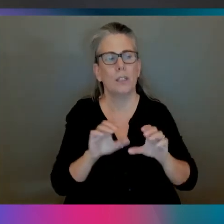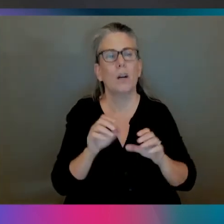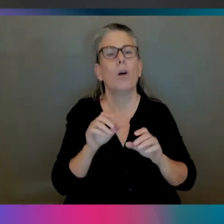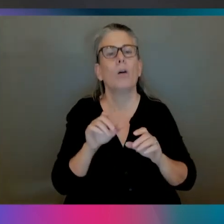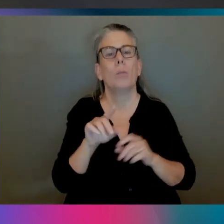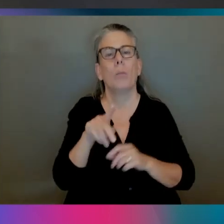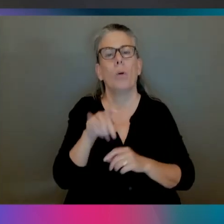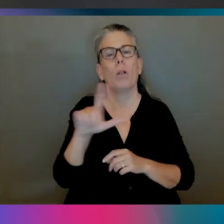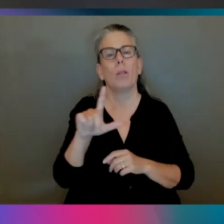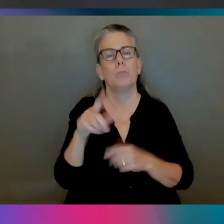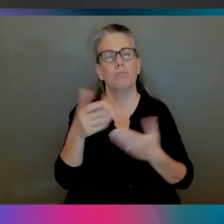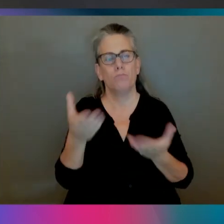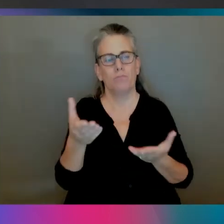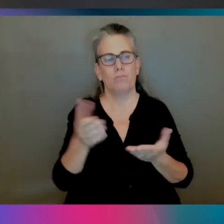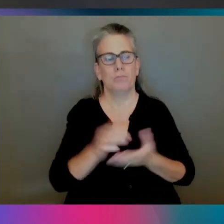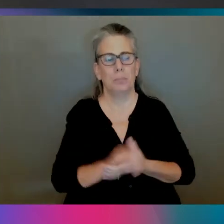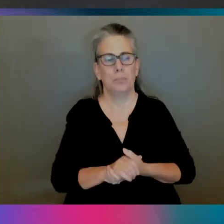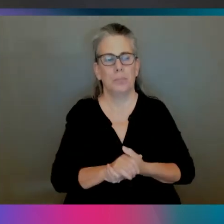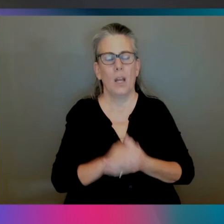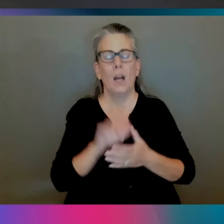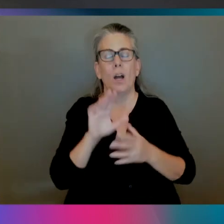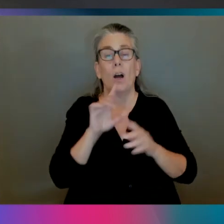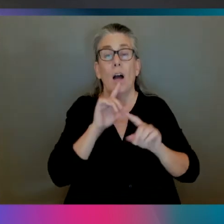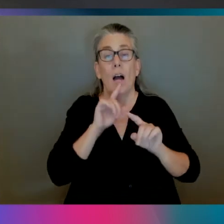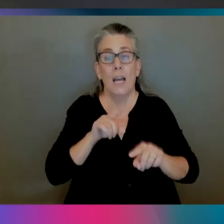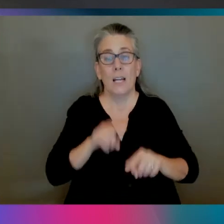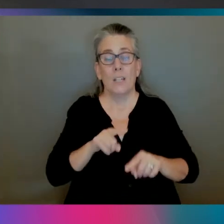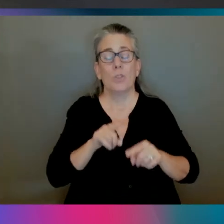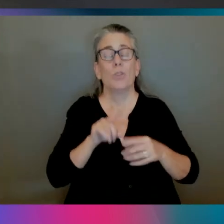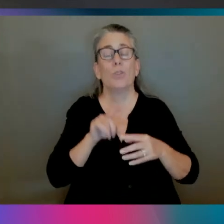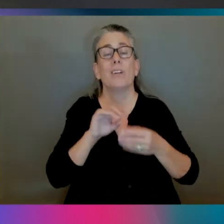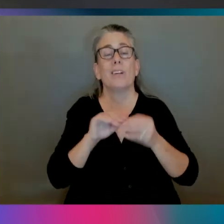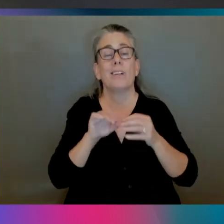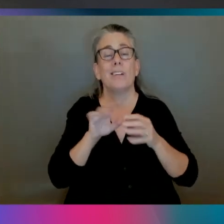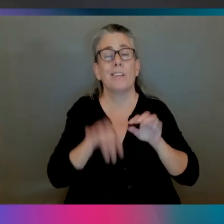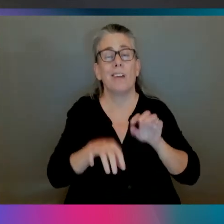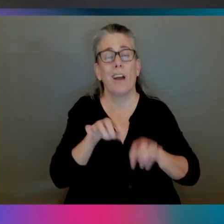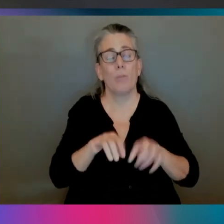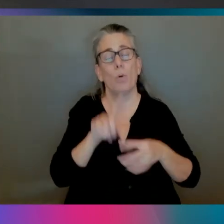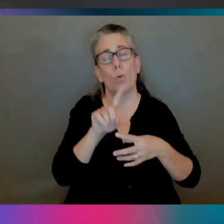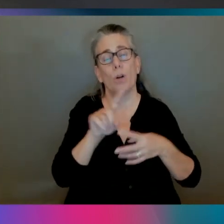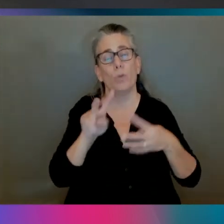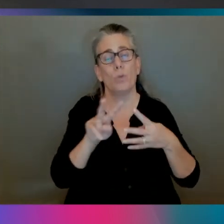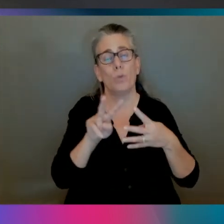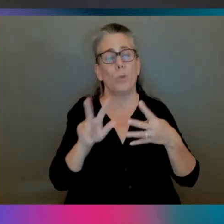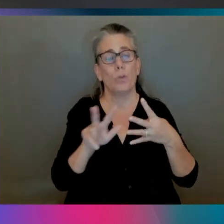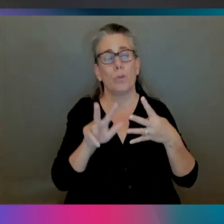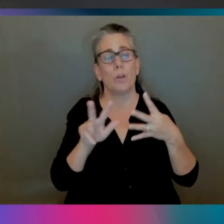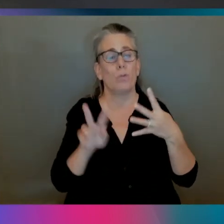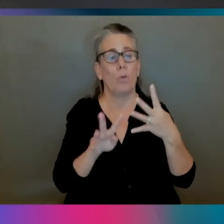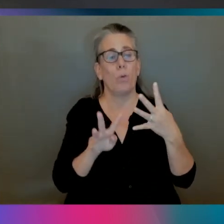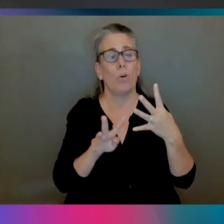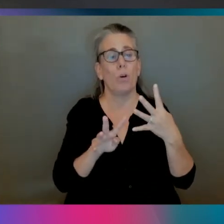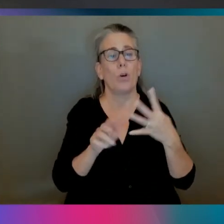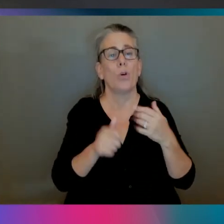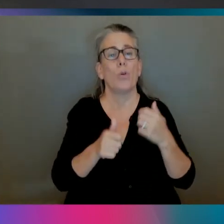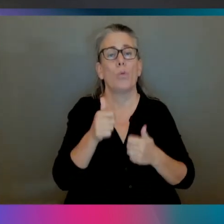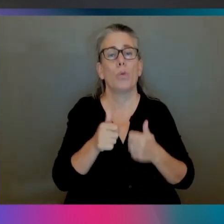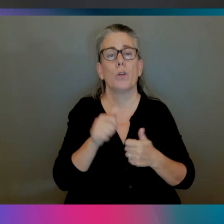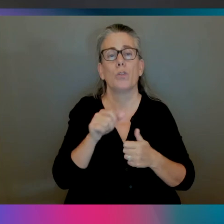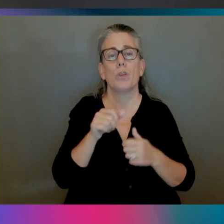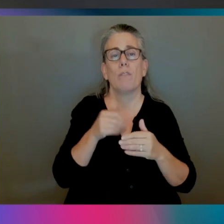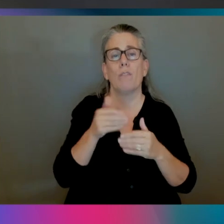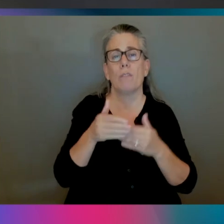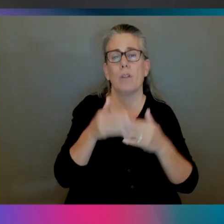Type your answers in the chat, 1, 2, 3, or 4. Which of the following SageMaker features would you feature?